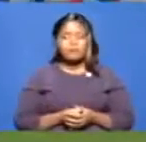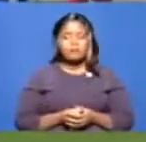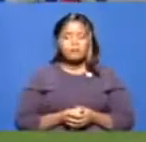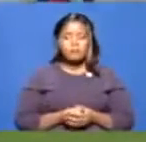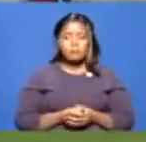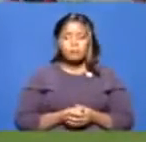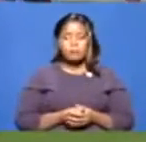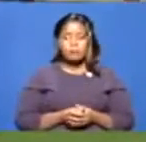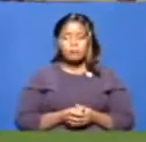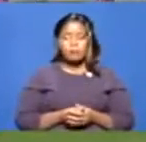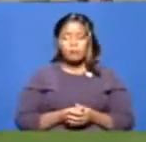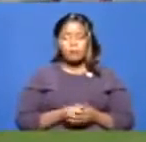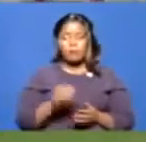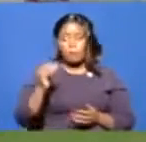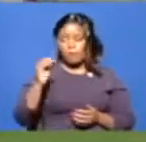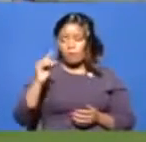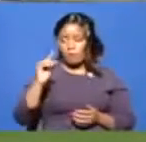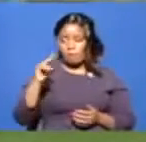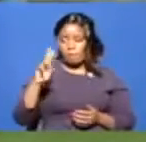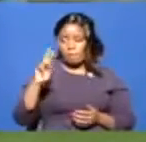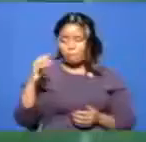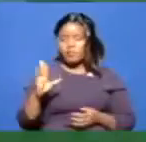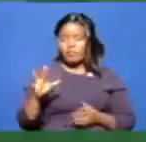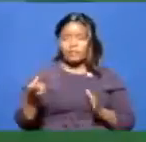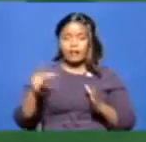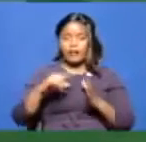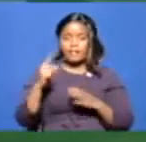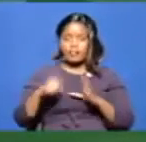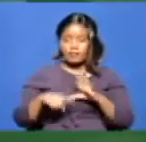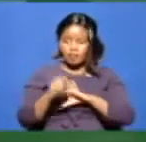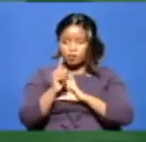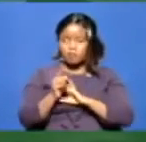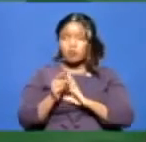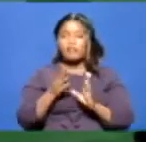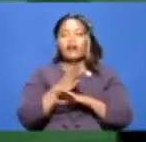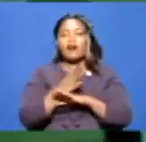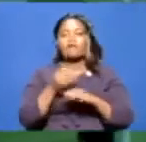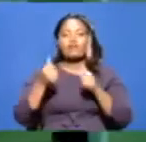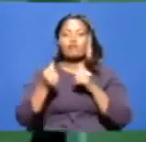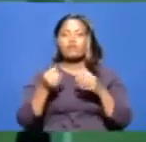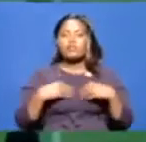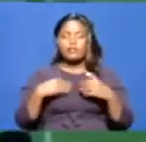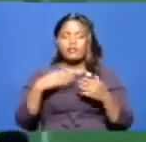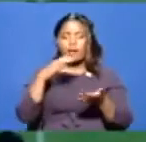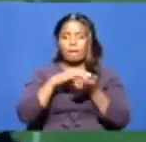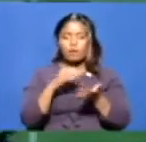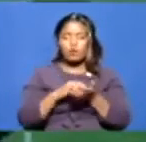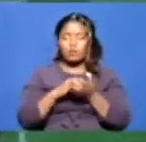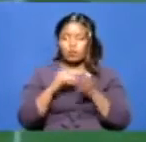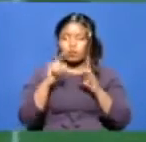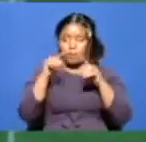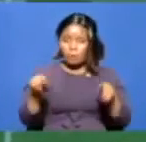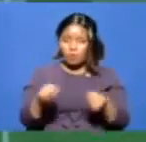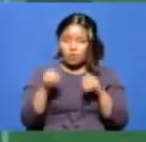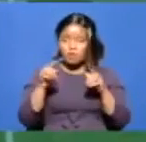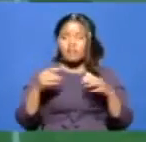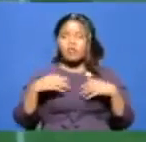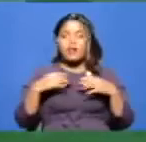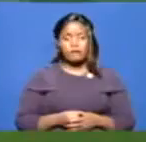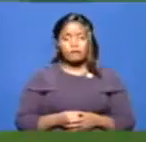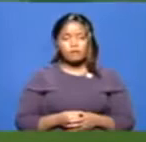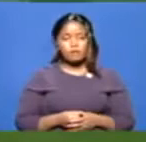Qatari-based Michael Olunga scored early on in the first half to put Koma had been brought down in the opposition box, with the home side leading 2-0